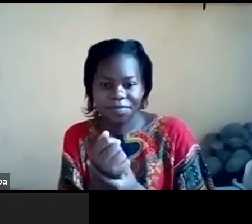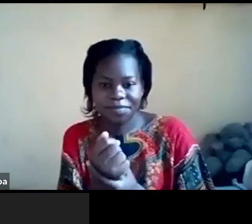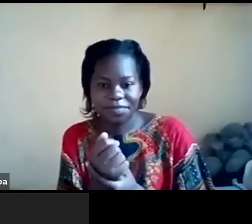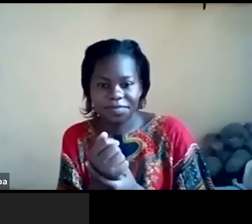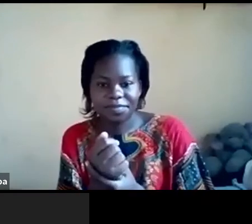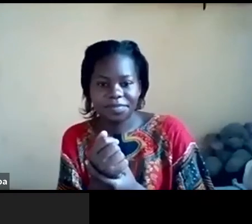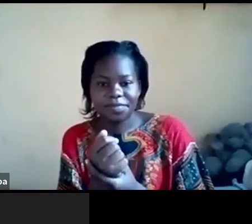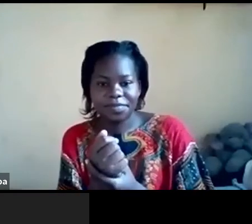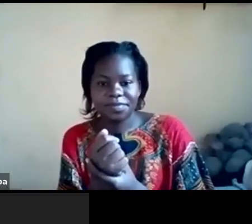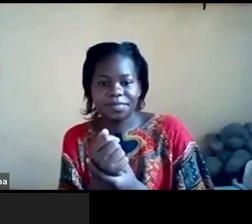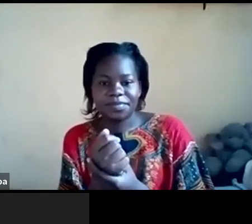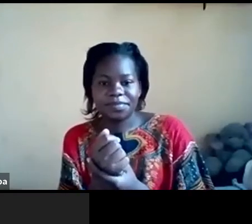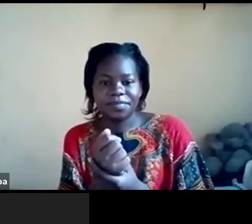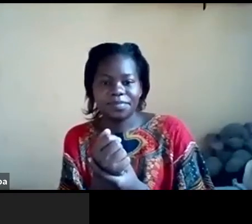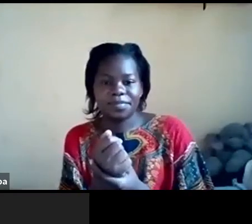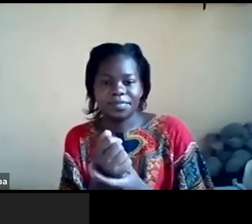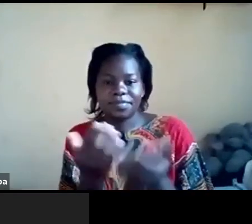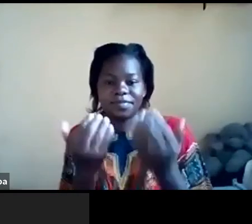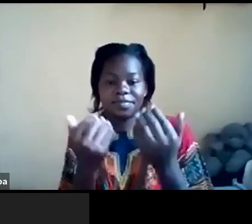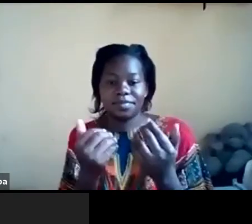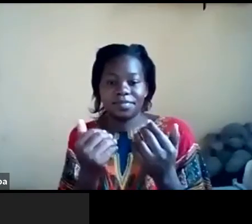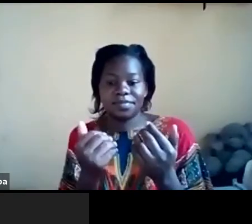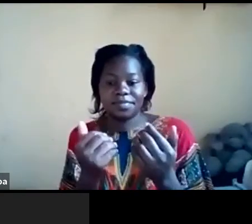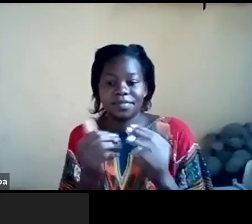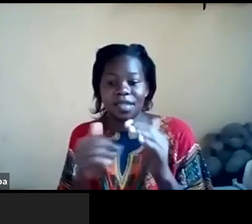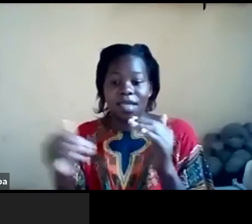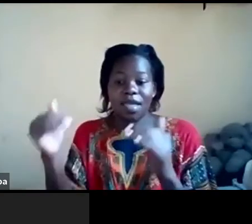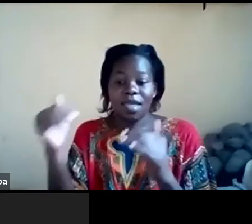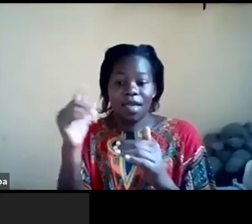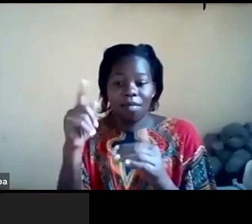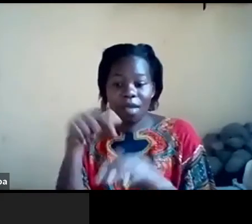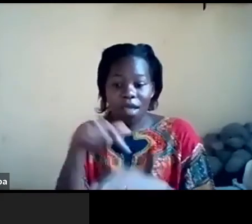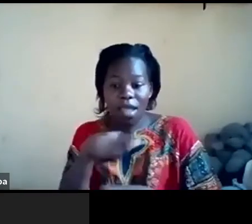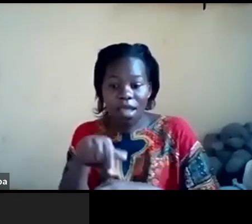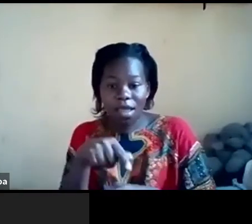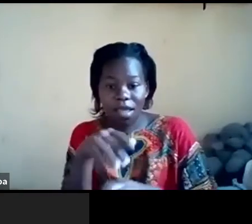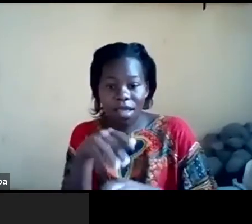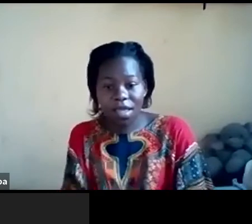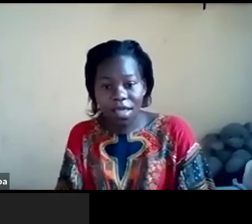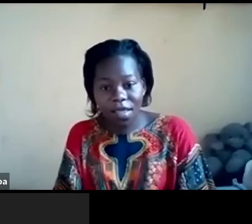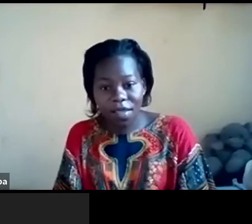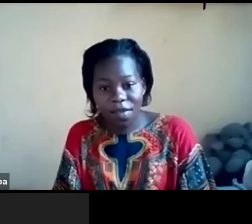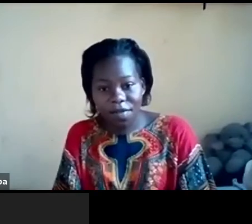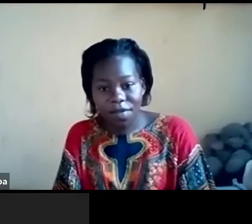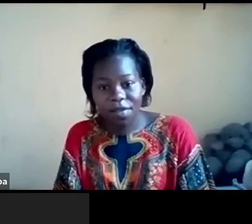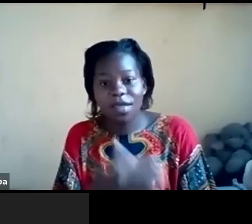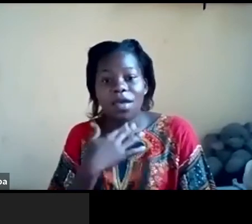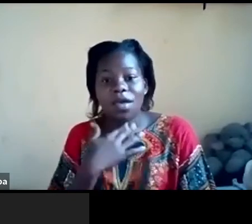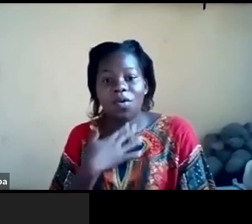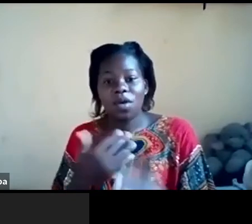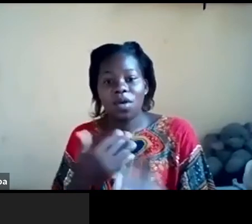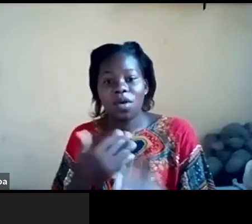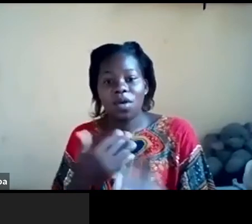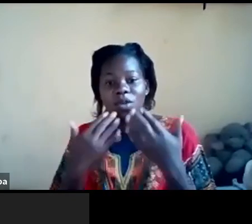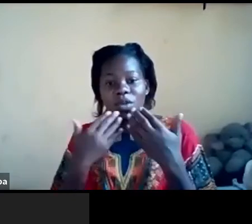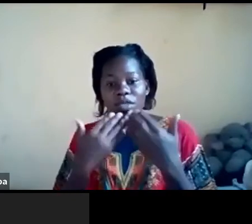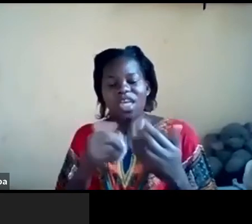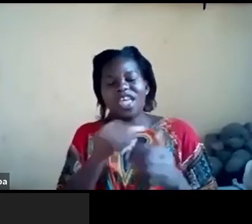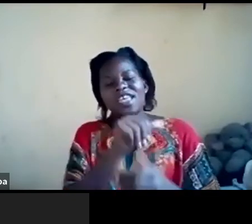We've gone half an hour above what we normally would. But I'd like to thank each and every one of our